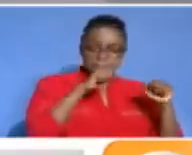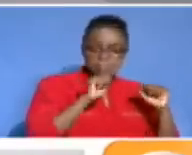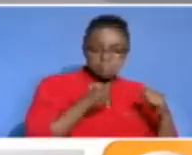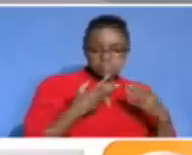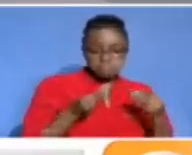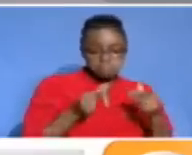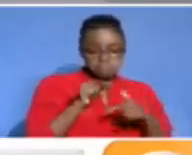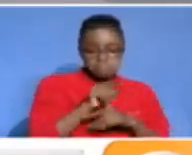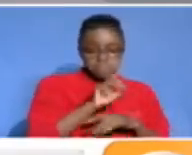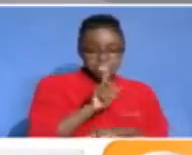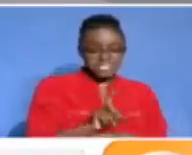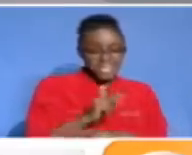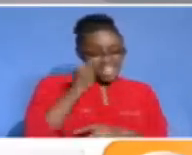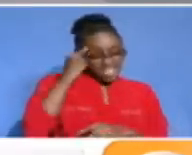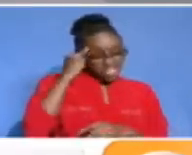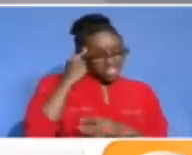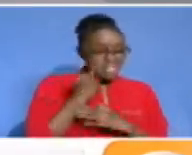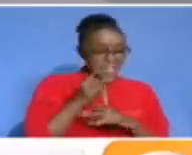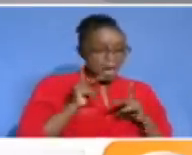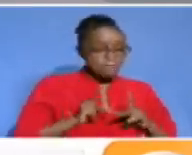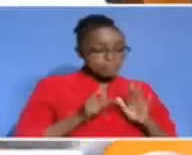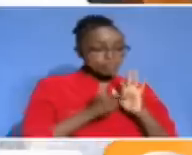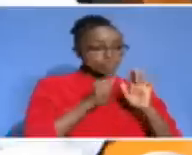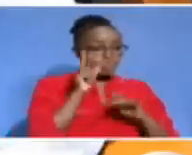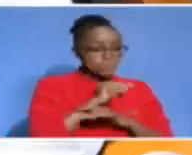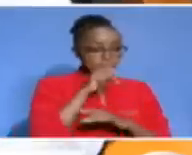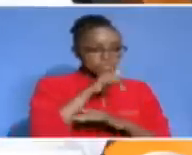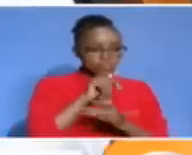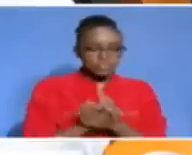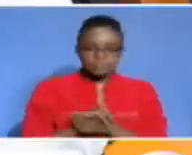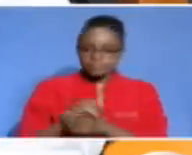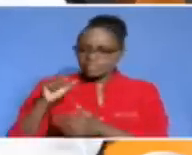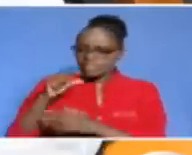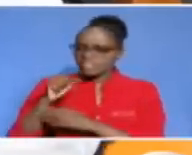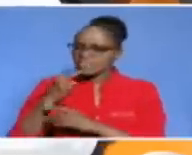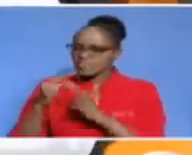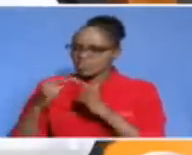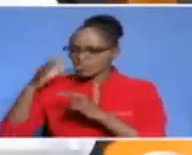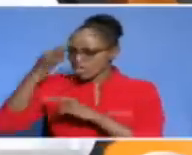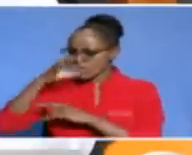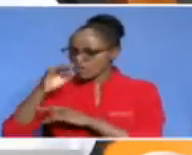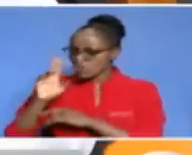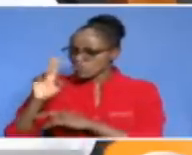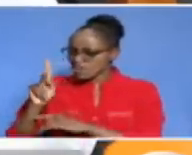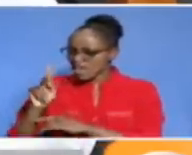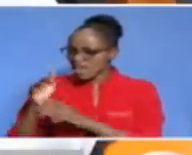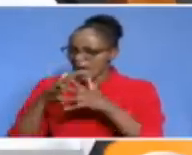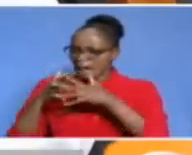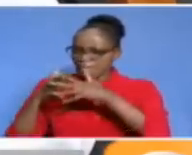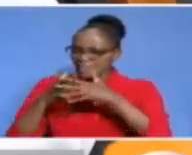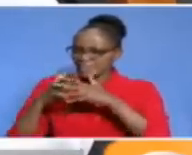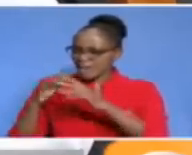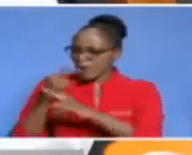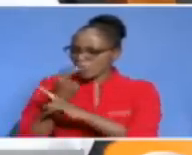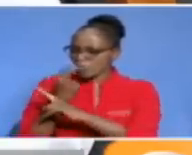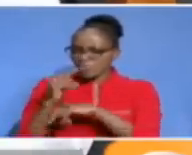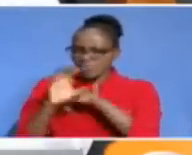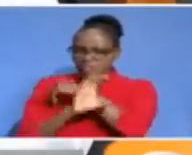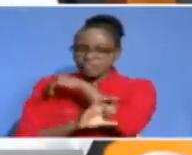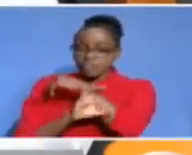this? I think our guys have shown today. You know, SG, I'm glad you mentioned France and the UK and the US and all those countries,